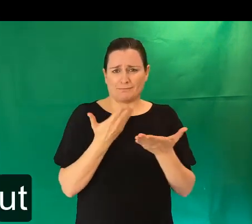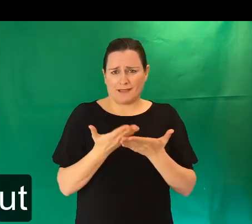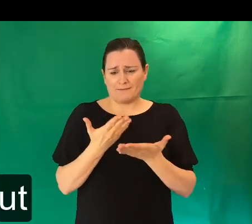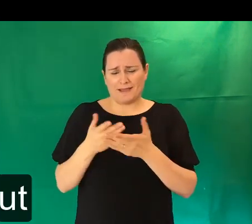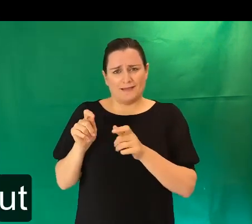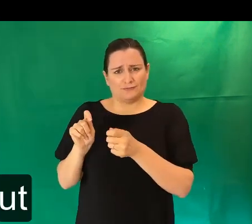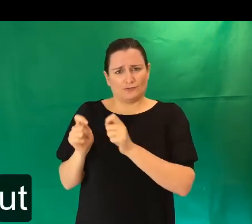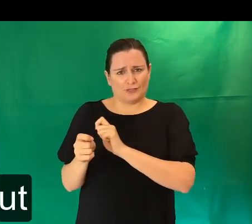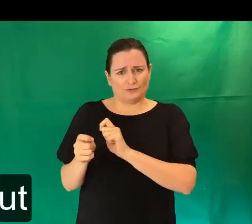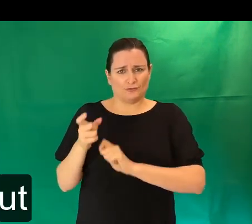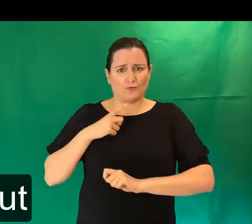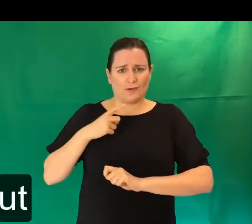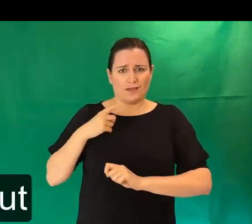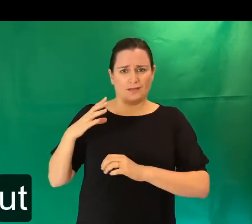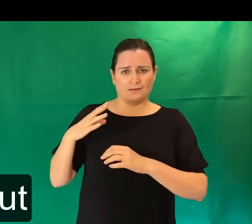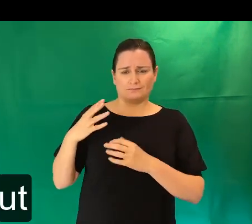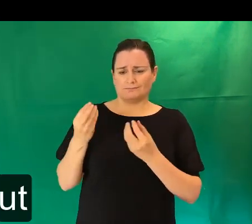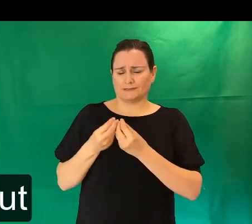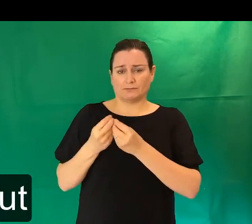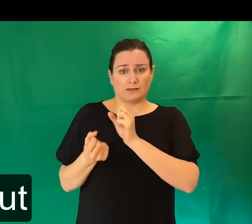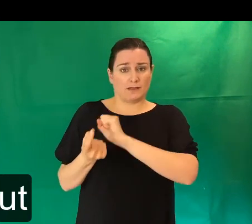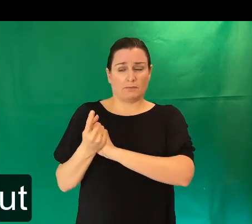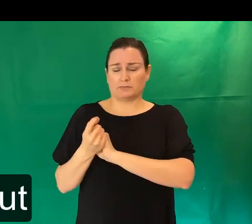to external influences,